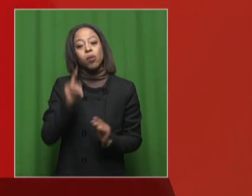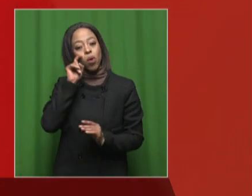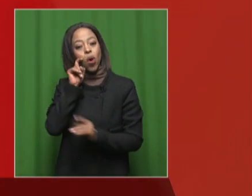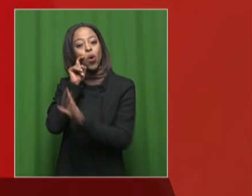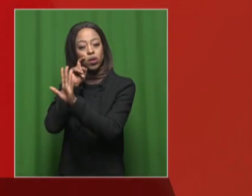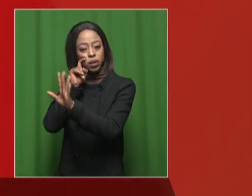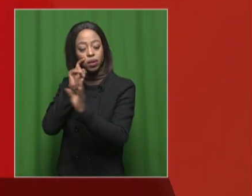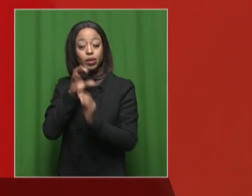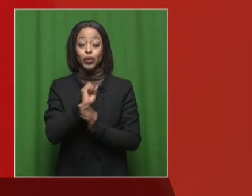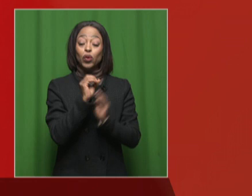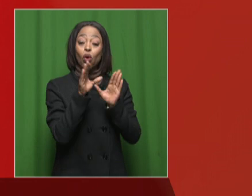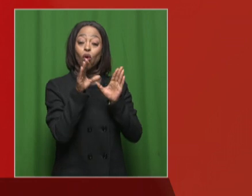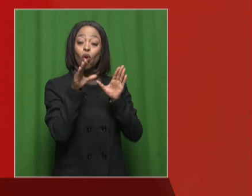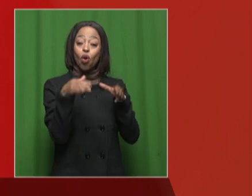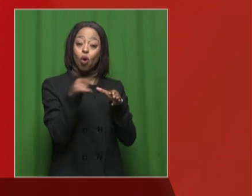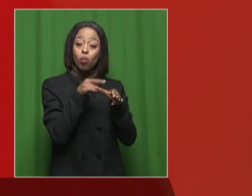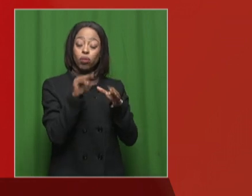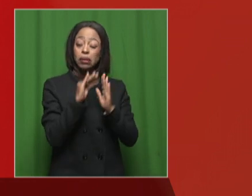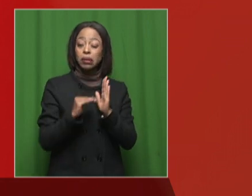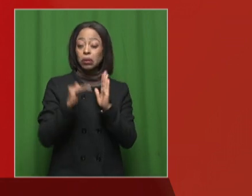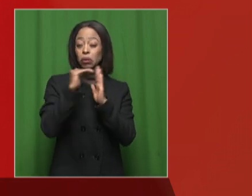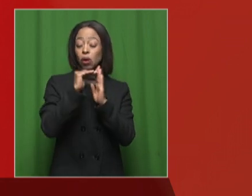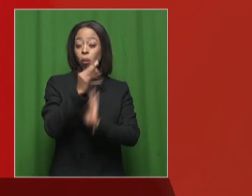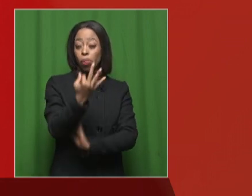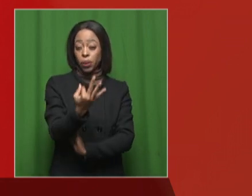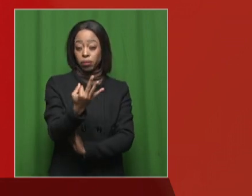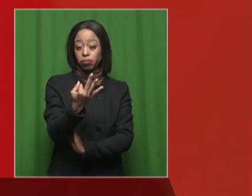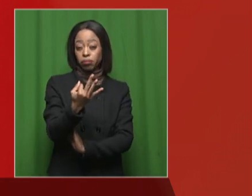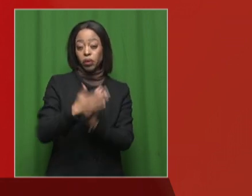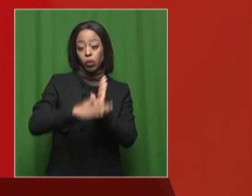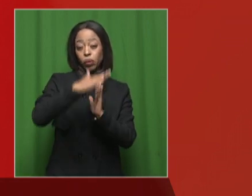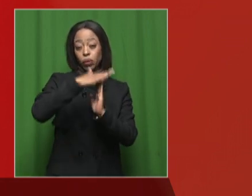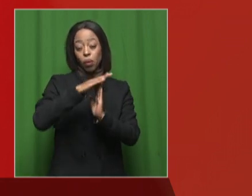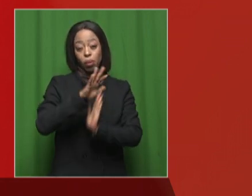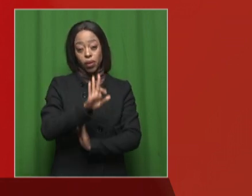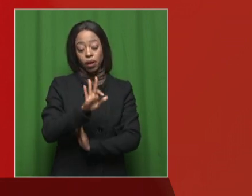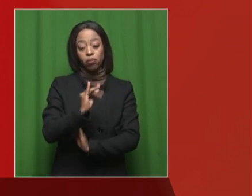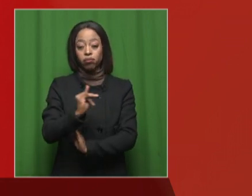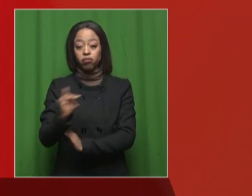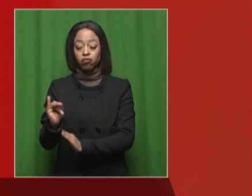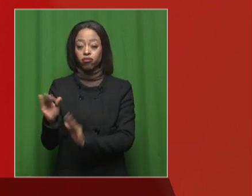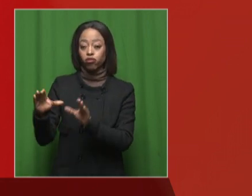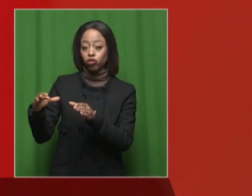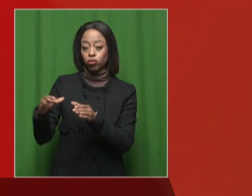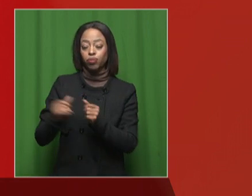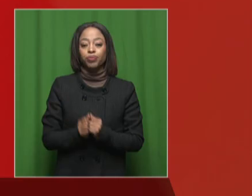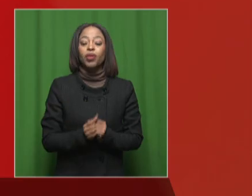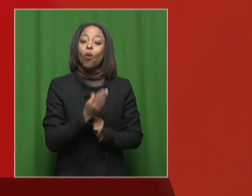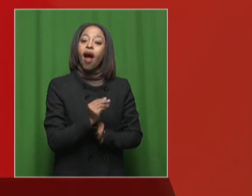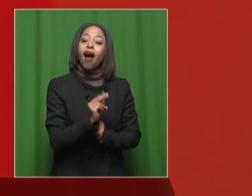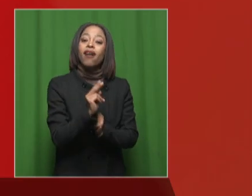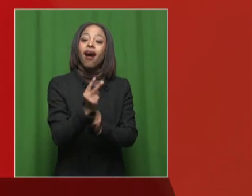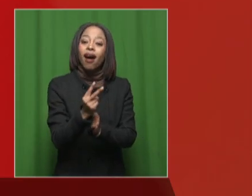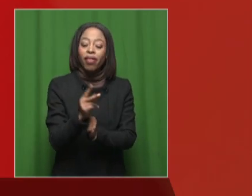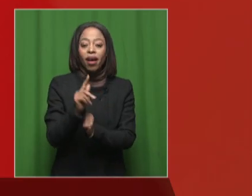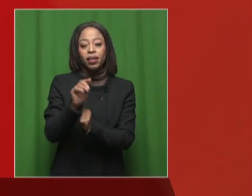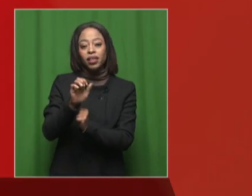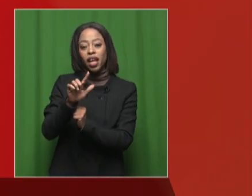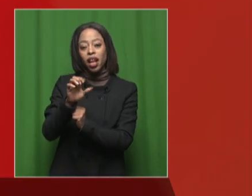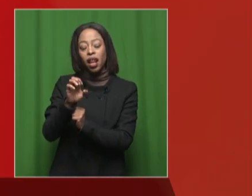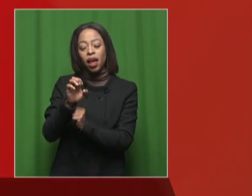be the group of most, I'd say the top 3 or top 4 common conditions in each group. And then there's another group called telogen